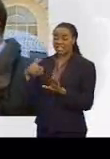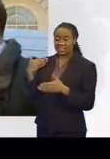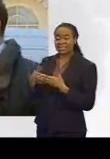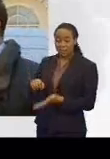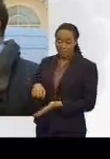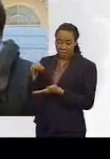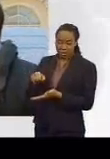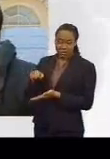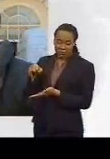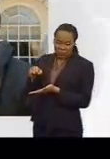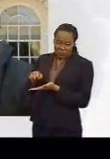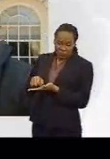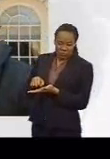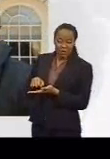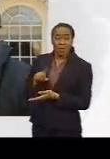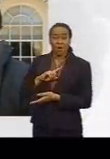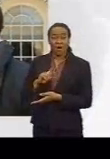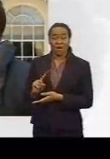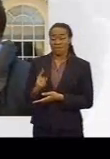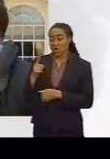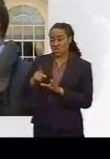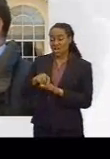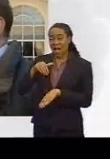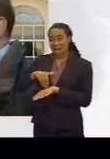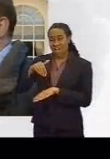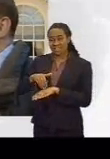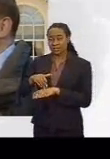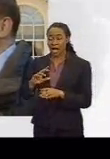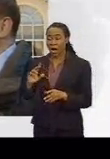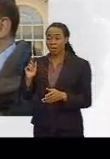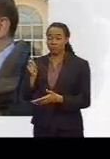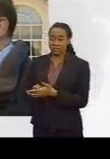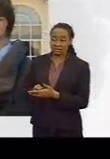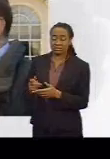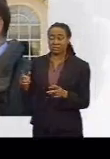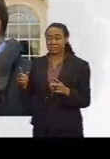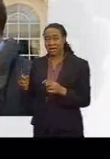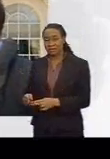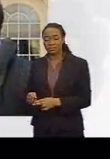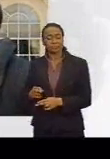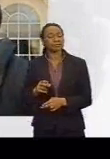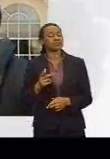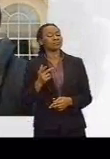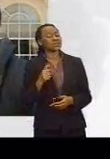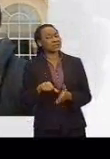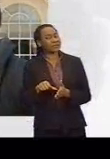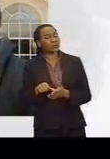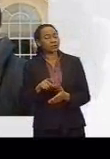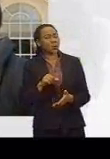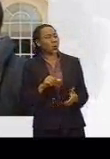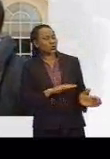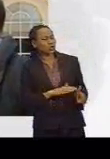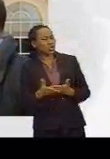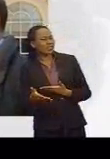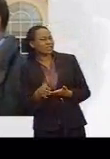the majority of the cuts are going to be in the first year of the settlement, so it's going to be really tough. And what does that mean for services? I mean,